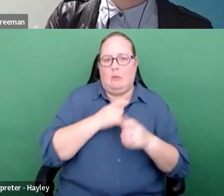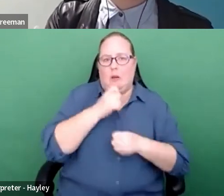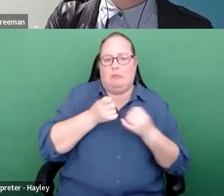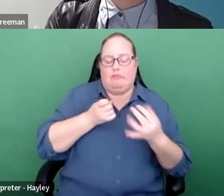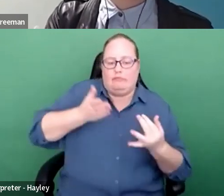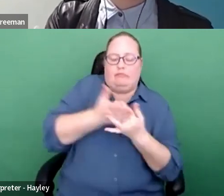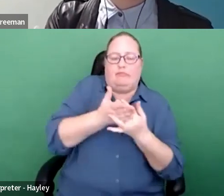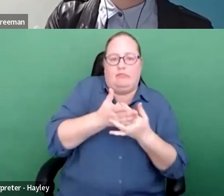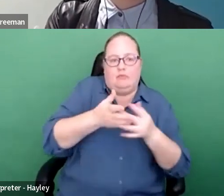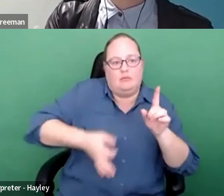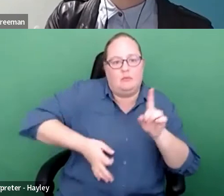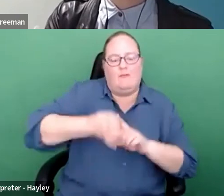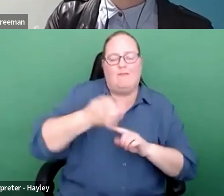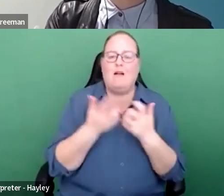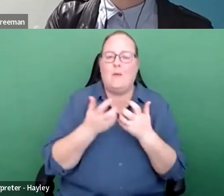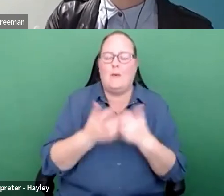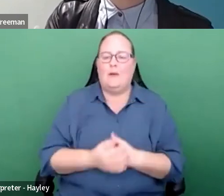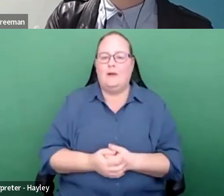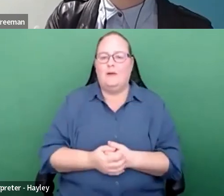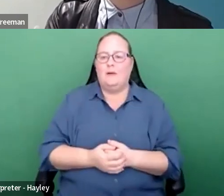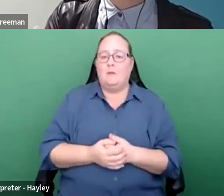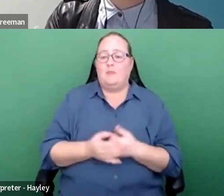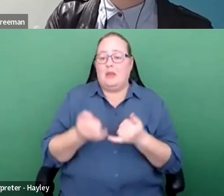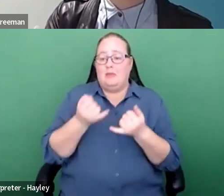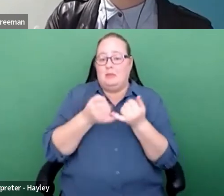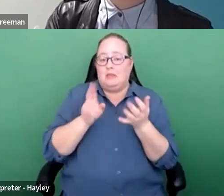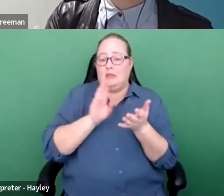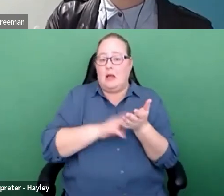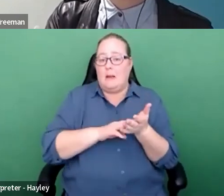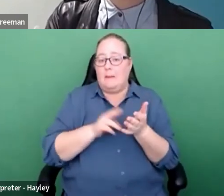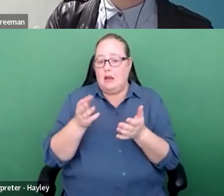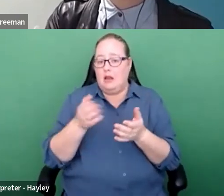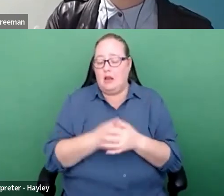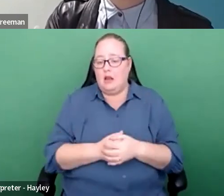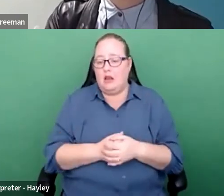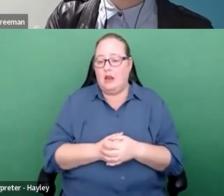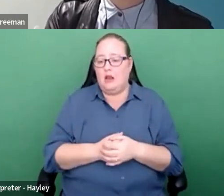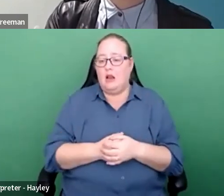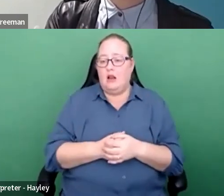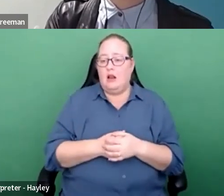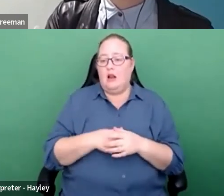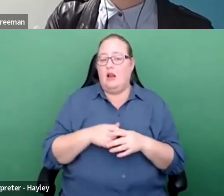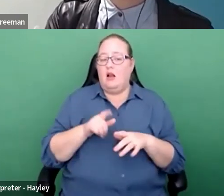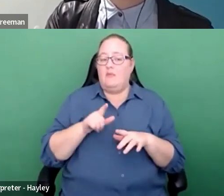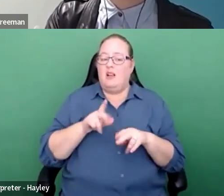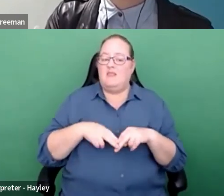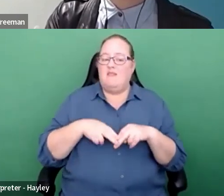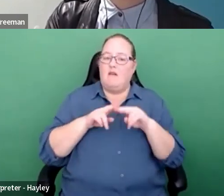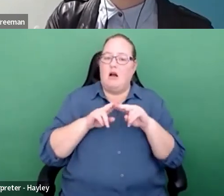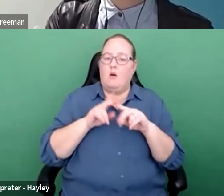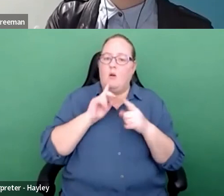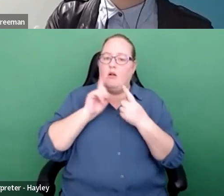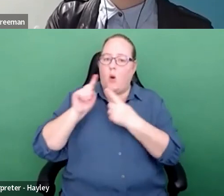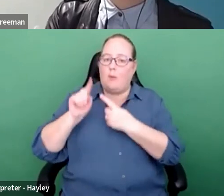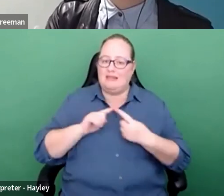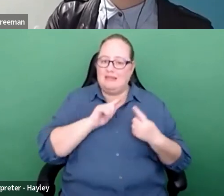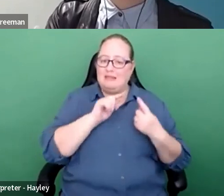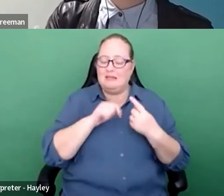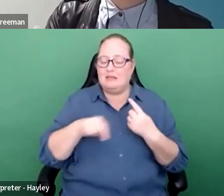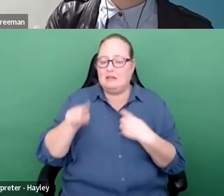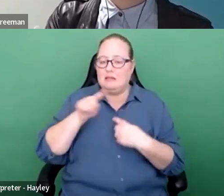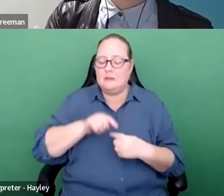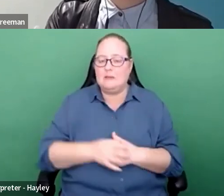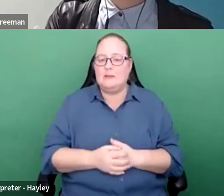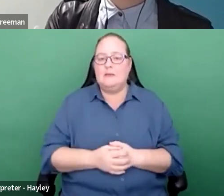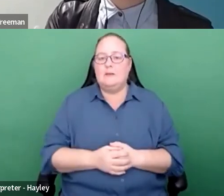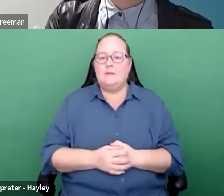Thanks. Maybe Simon, you first, and maybe we can take this as a kind of final round of any comments if you want to address each